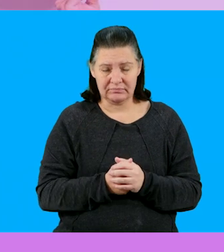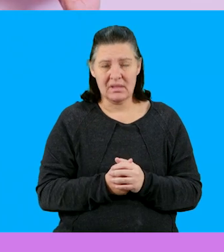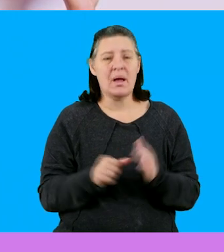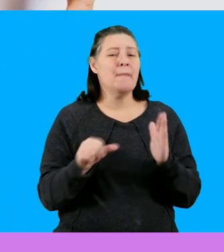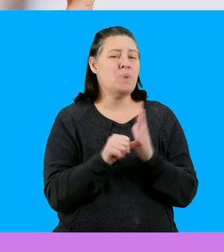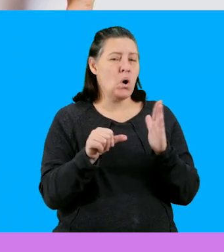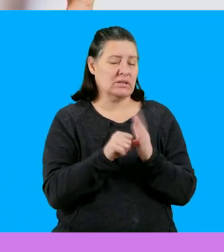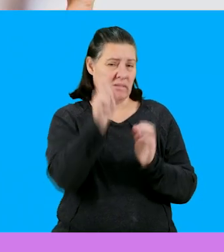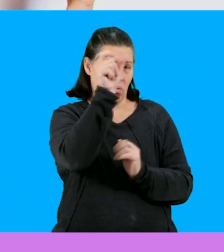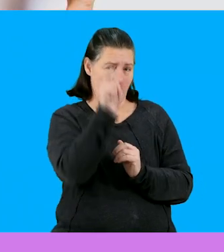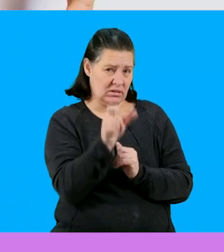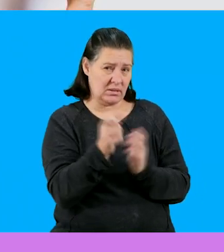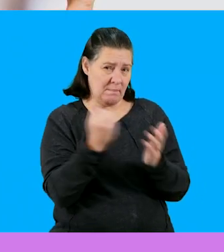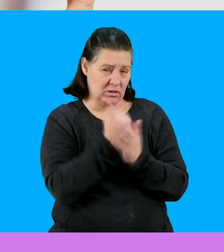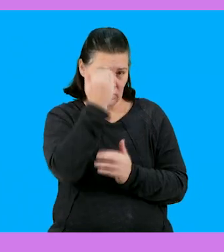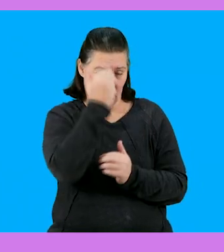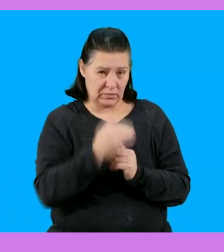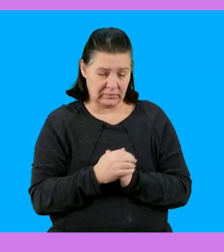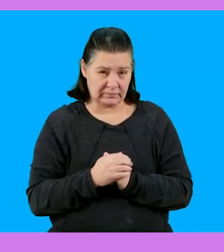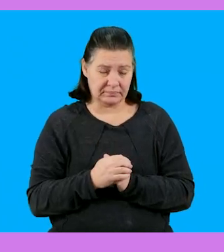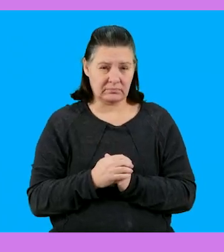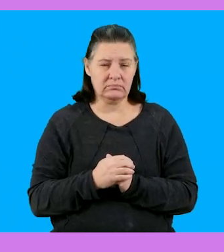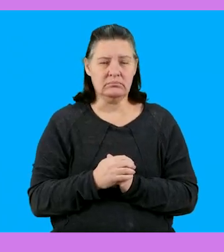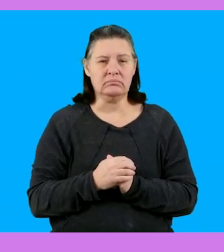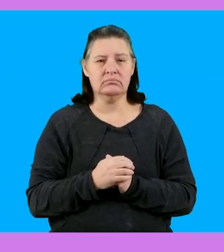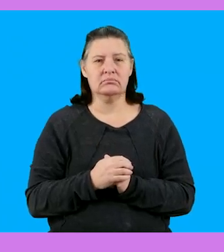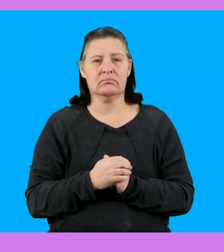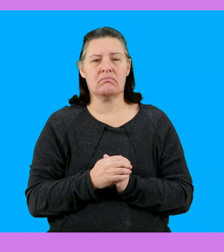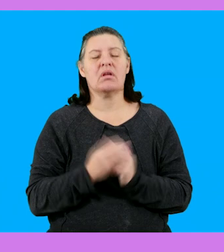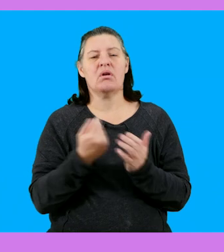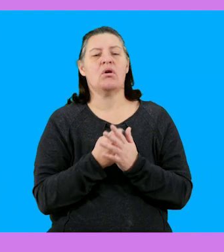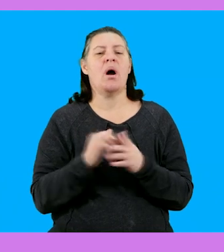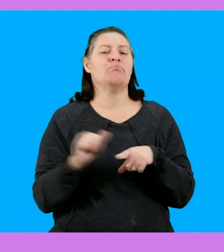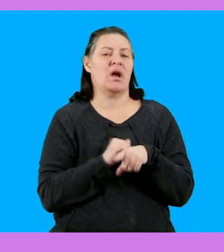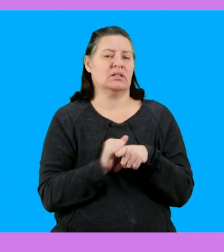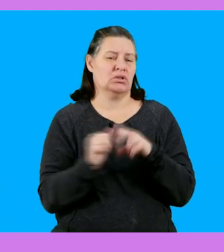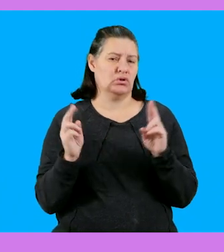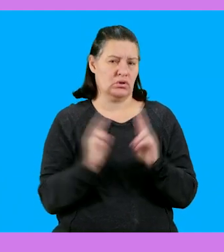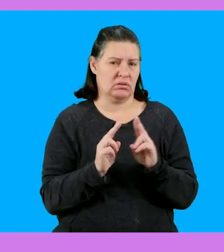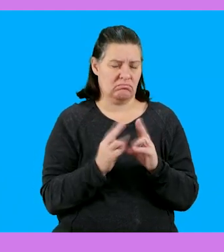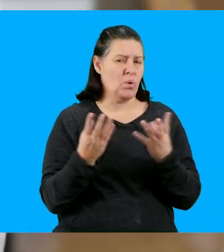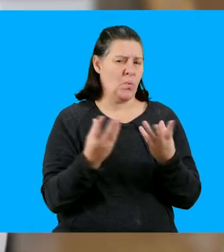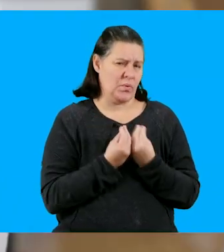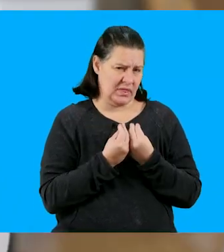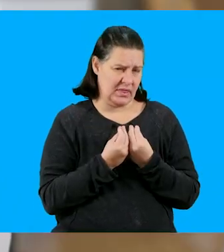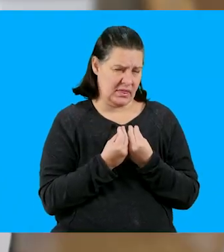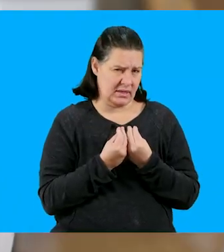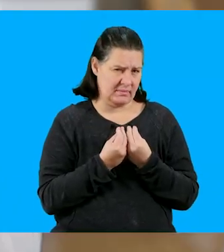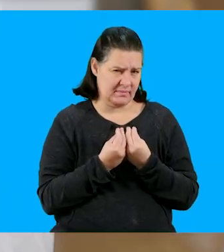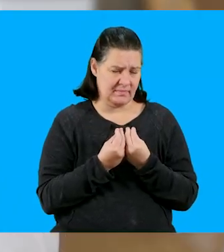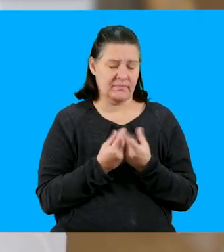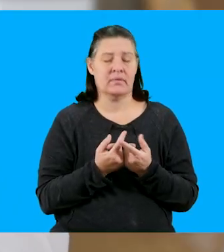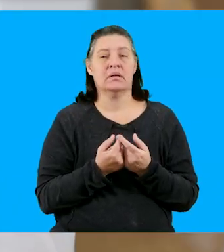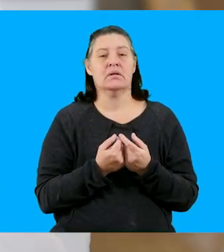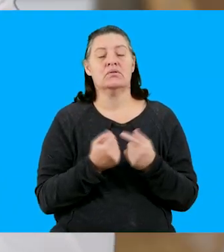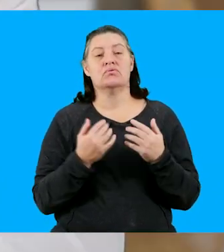important terminology that you should be familiar with. Now let's quickly do a short practice, okay? And I want you to do this with me. Please work with